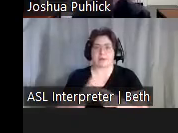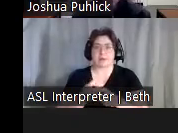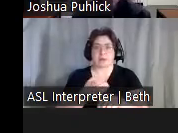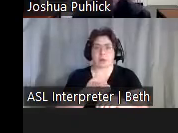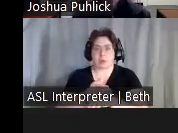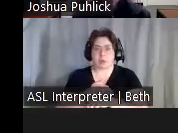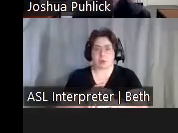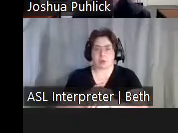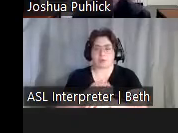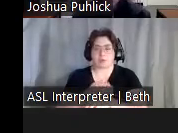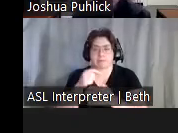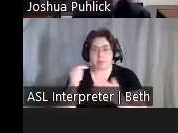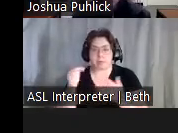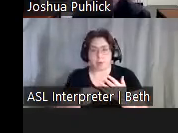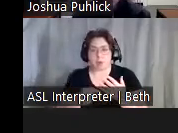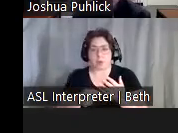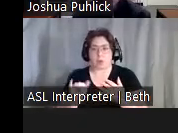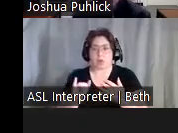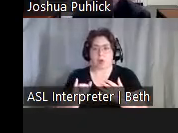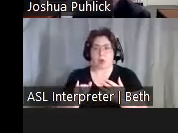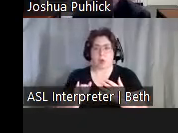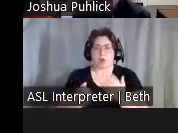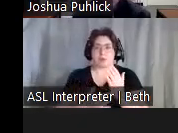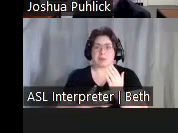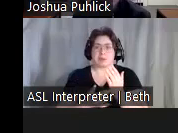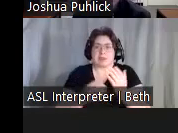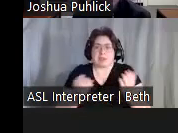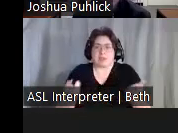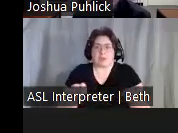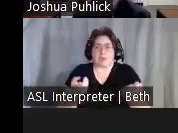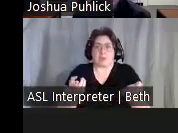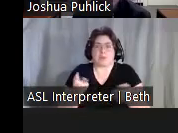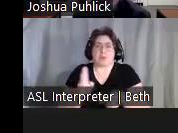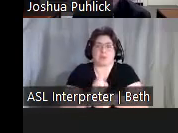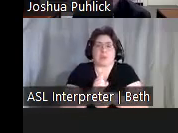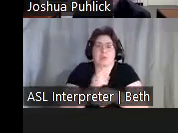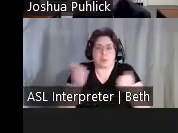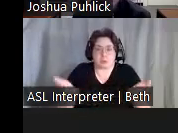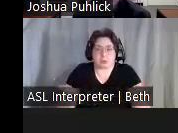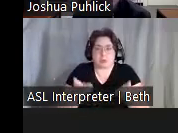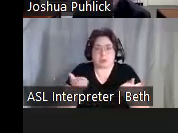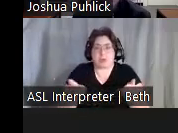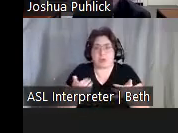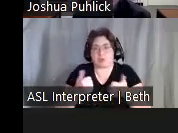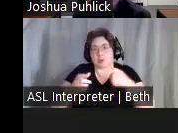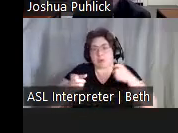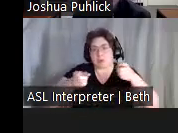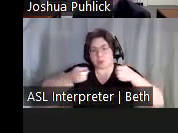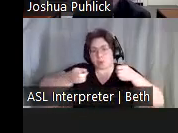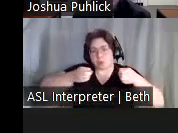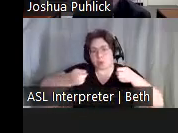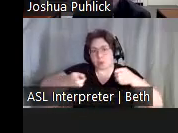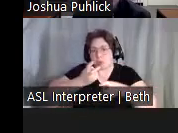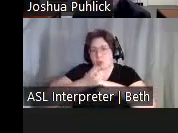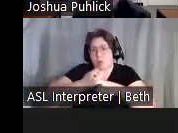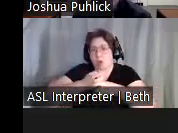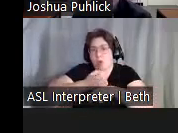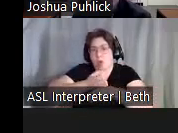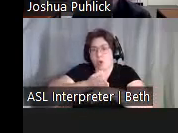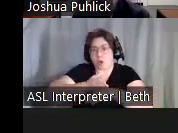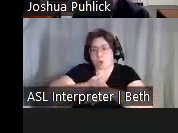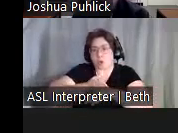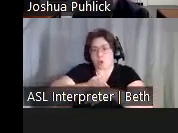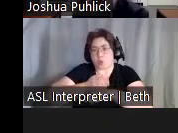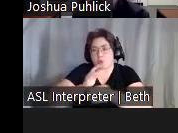hardwoods, then get prescribed fire back in there. So those are maybe some different strategies I know a lot of